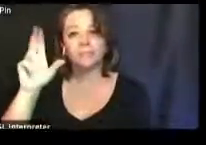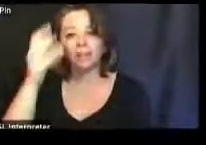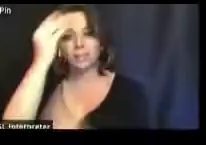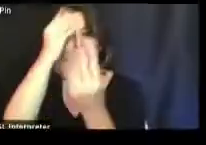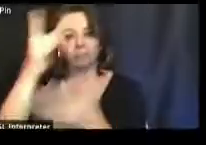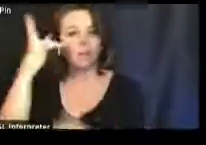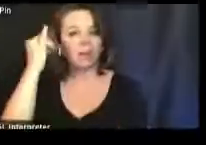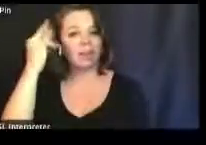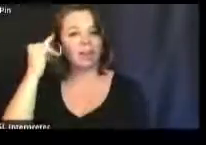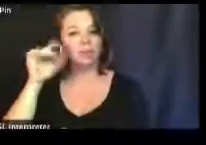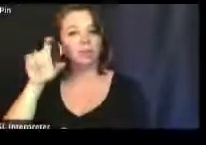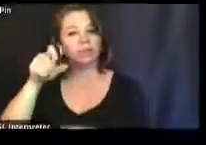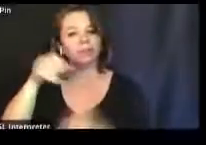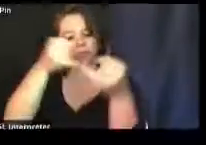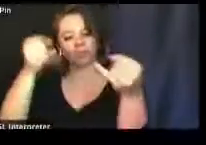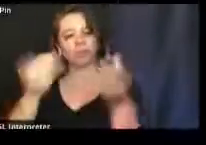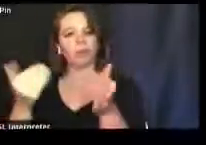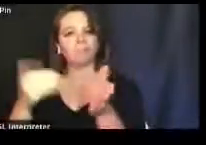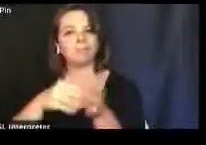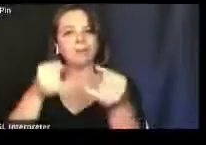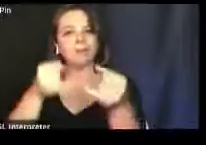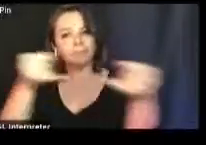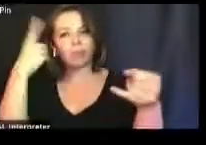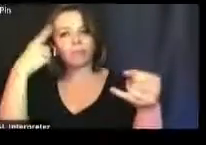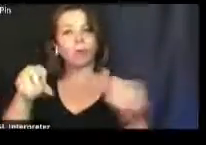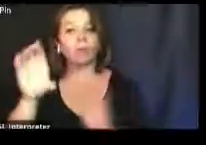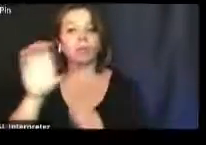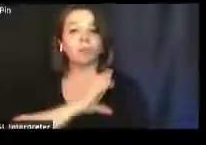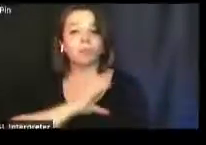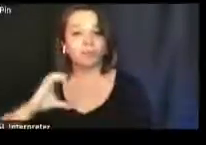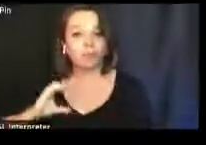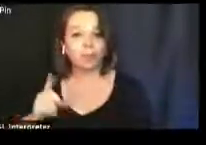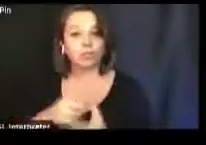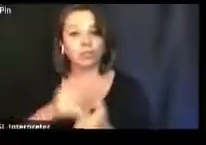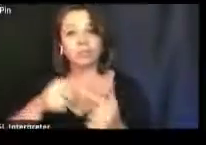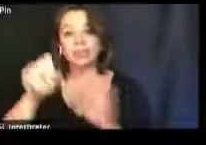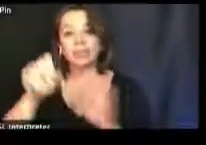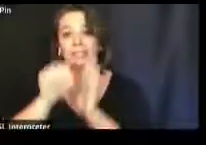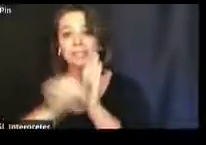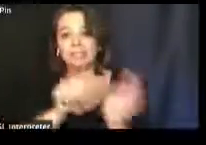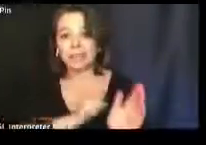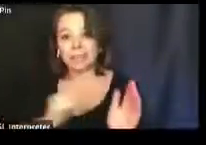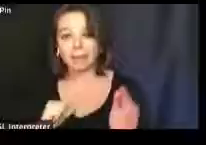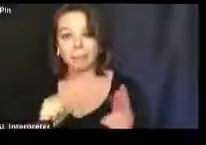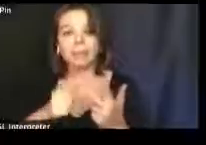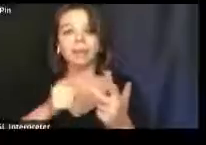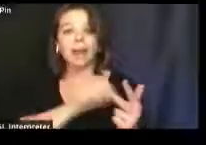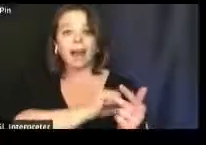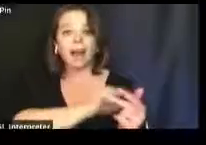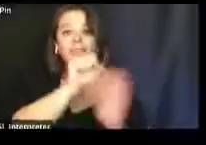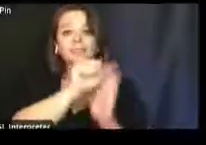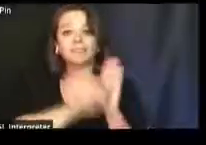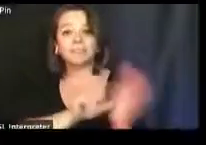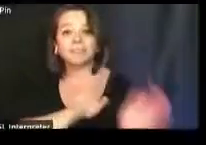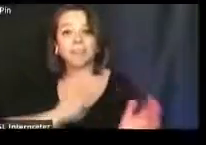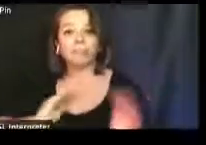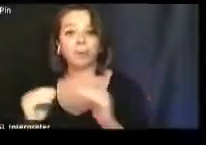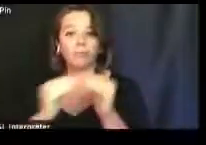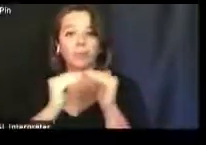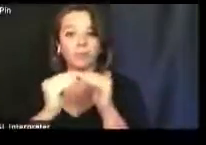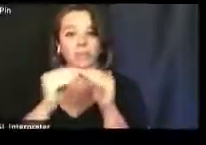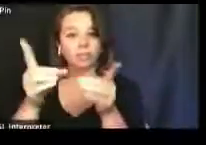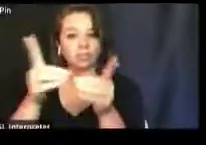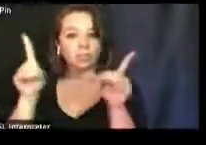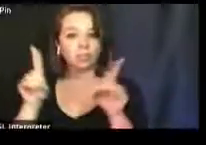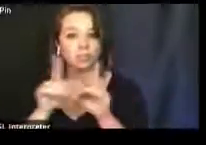its congressional, state senate, state assembly, and state board of equalization districts so that the districts correctly